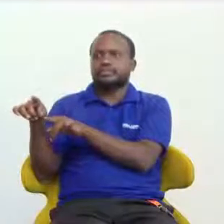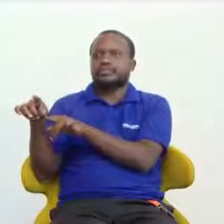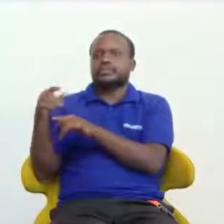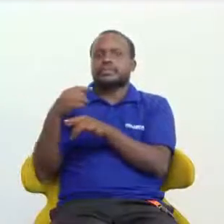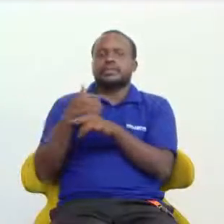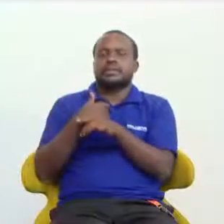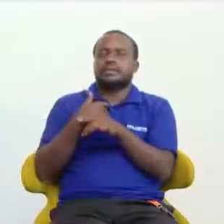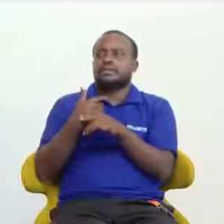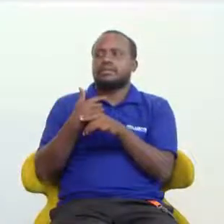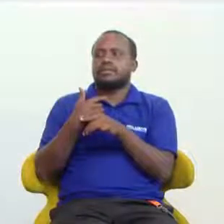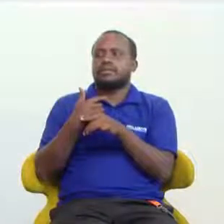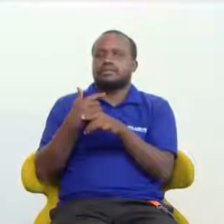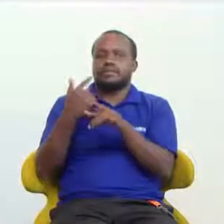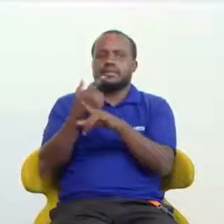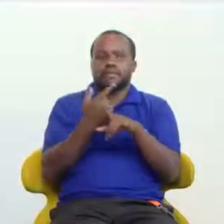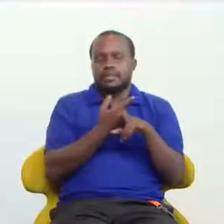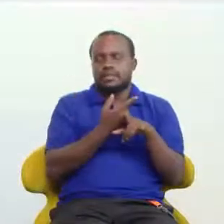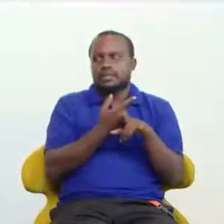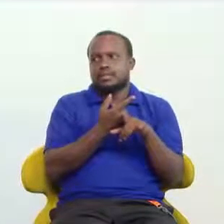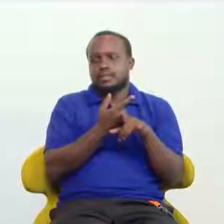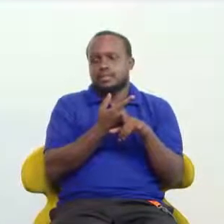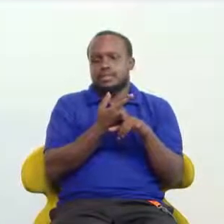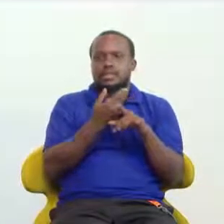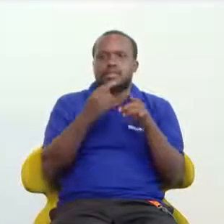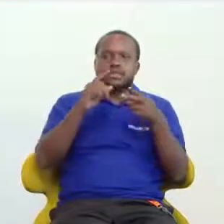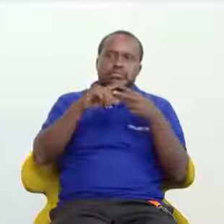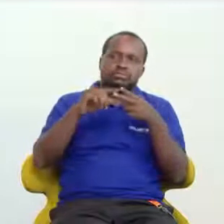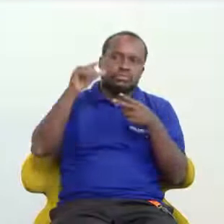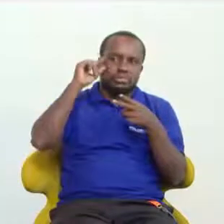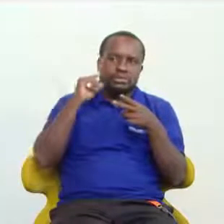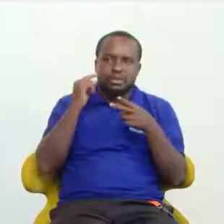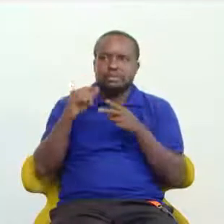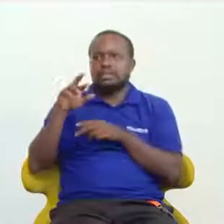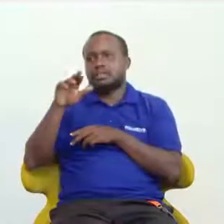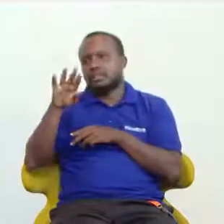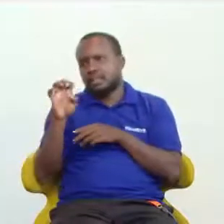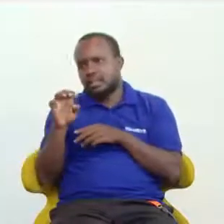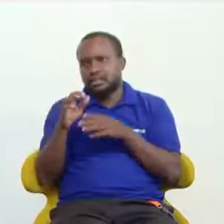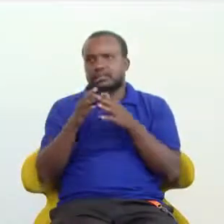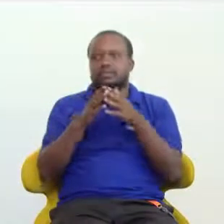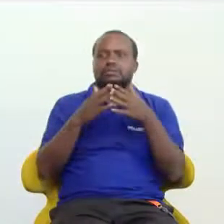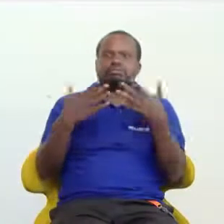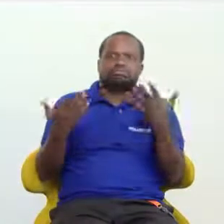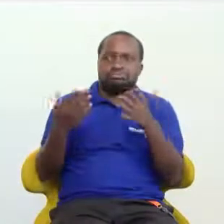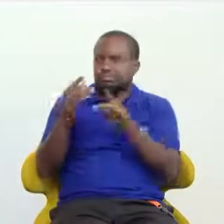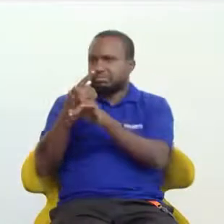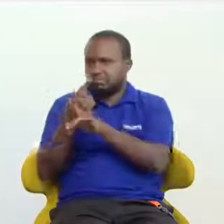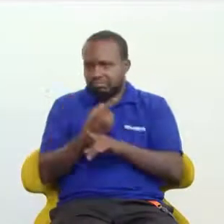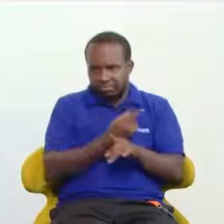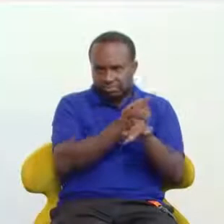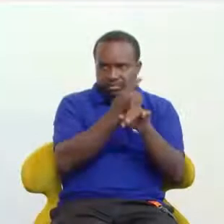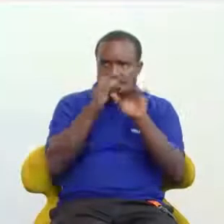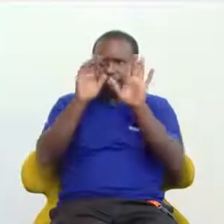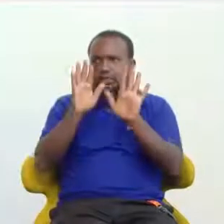There are aspects of race, gender, socioeconomic status, sexual orientation. All of these things matter